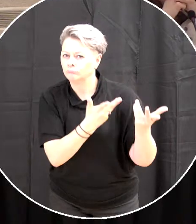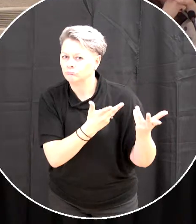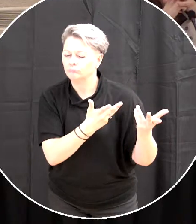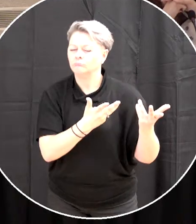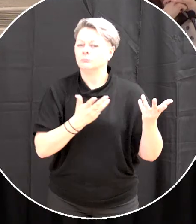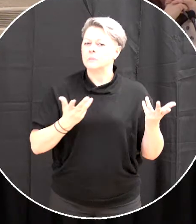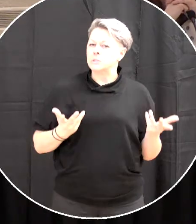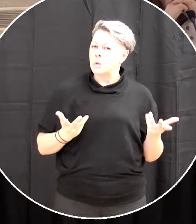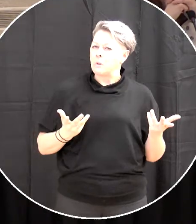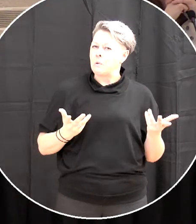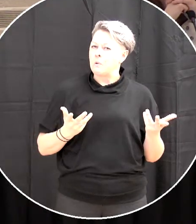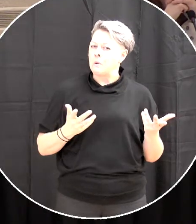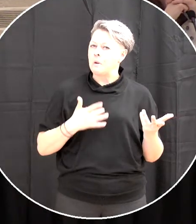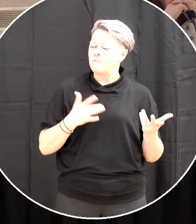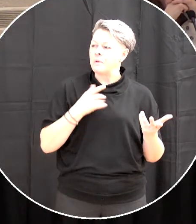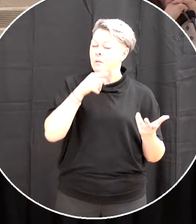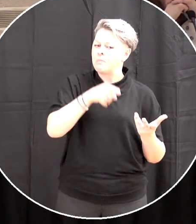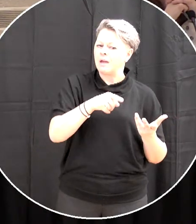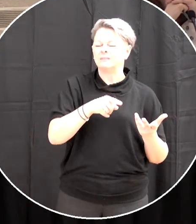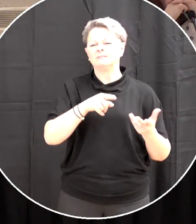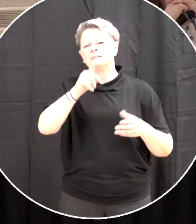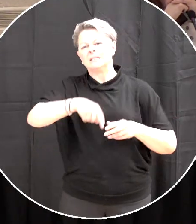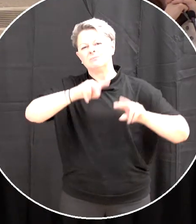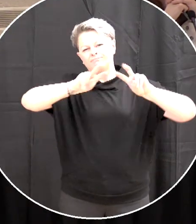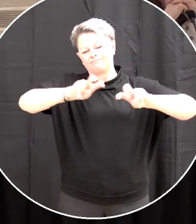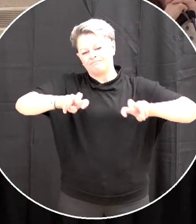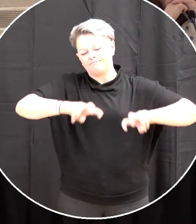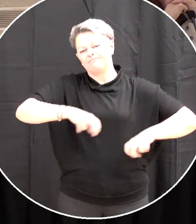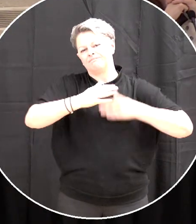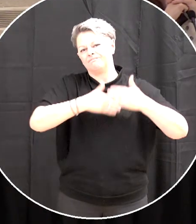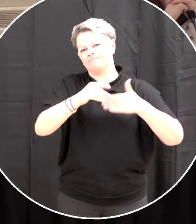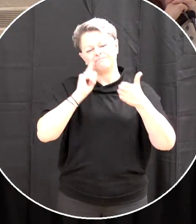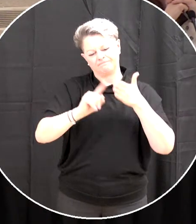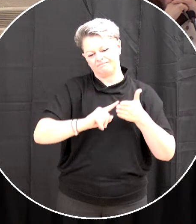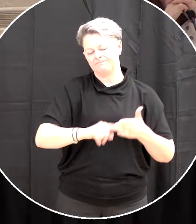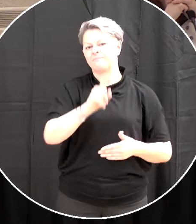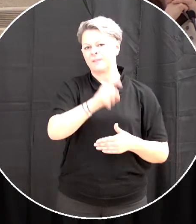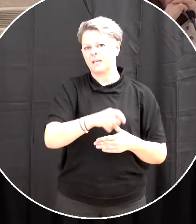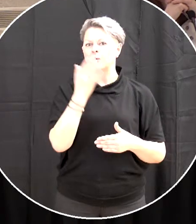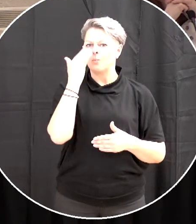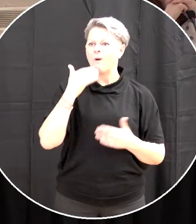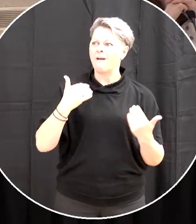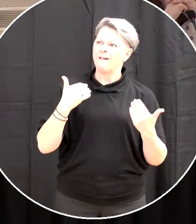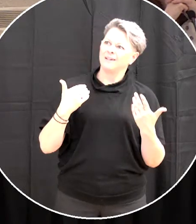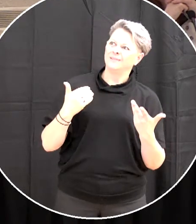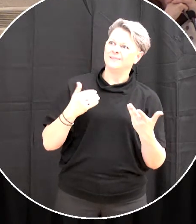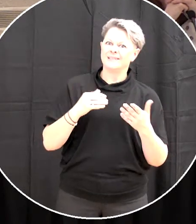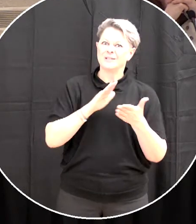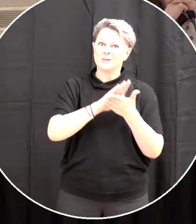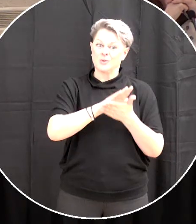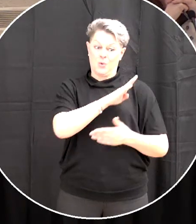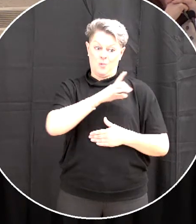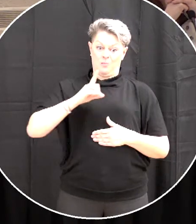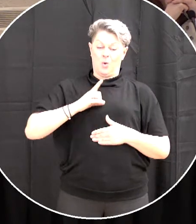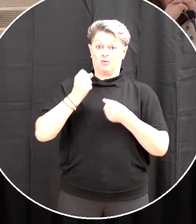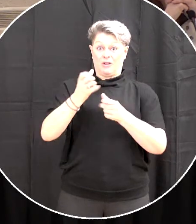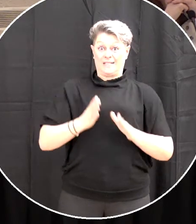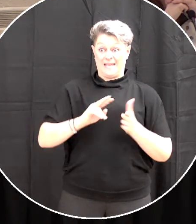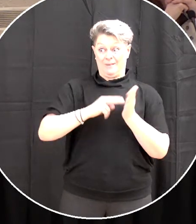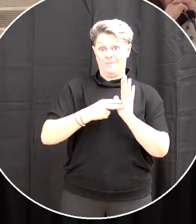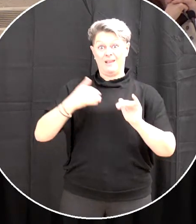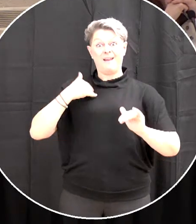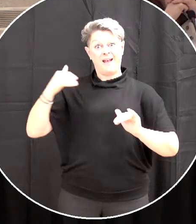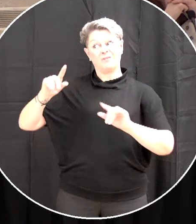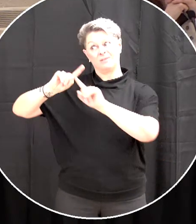be answered and investigated through the process, because we all have other things in our lives besides being school board trustees. There's an